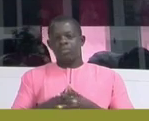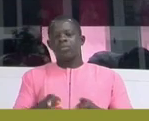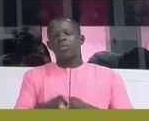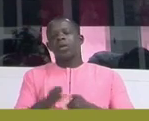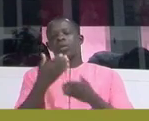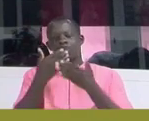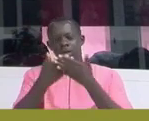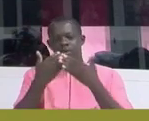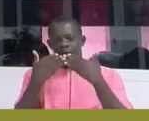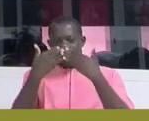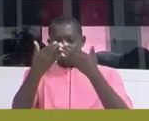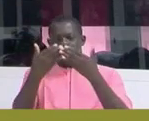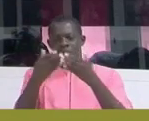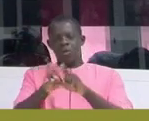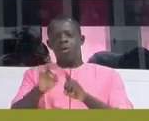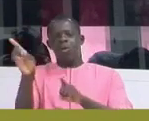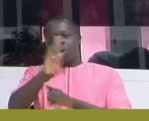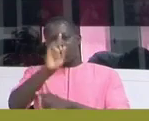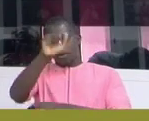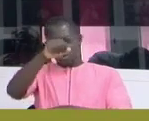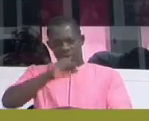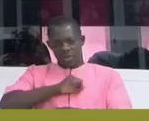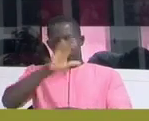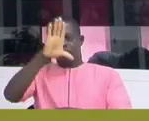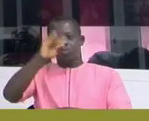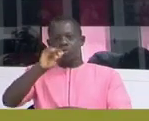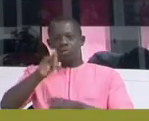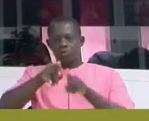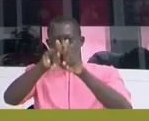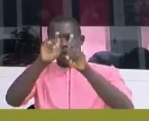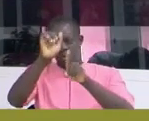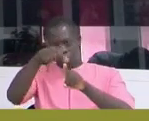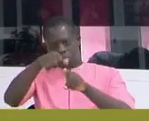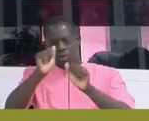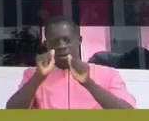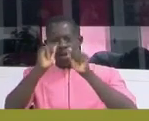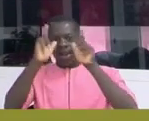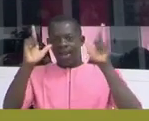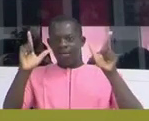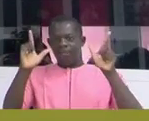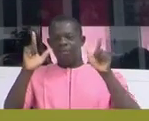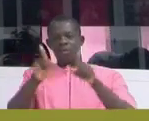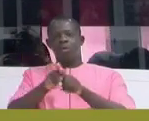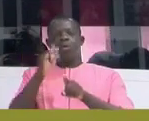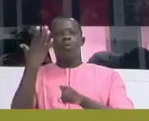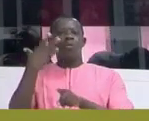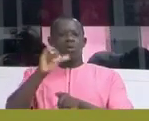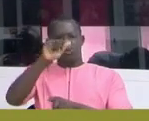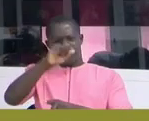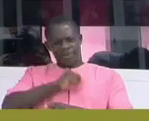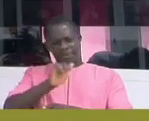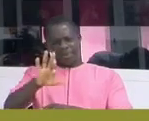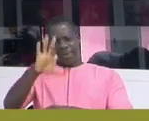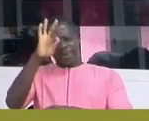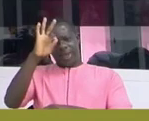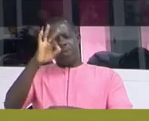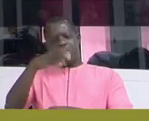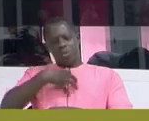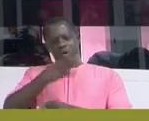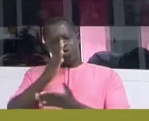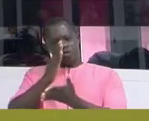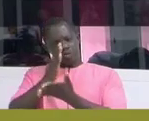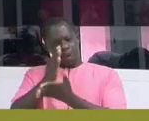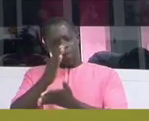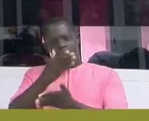Uh please uh tell us what you did with your life when you left schooling.